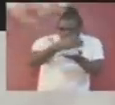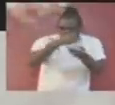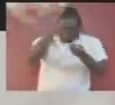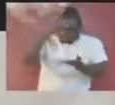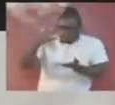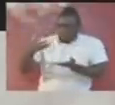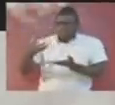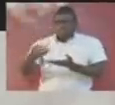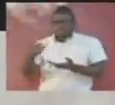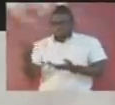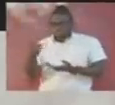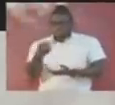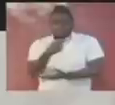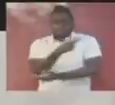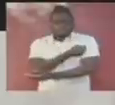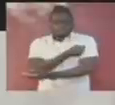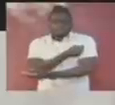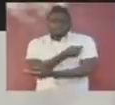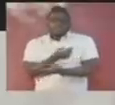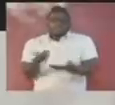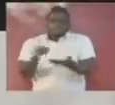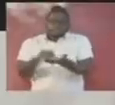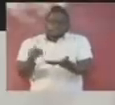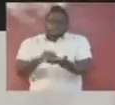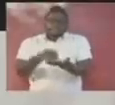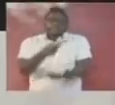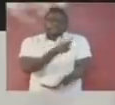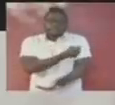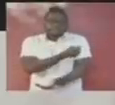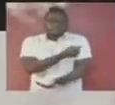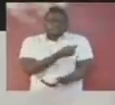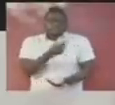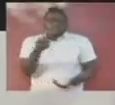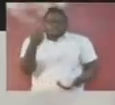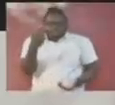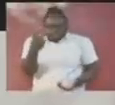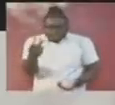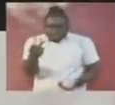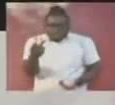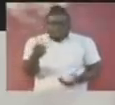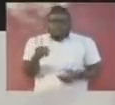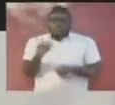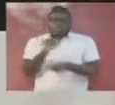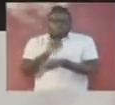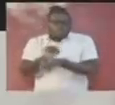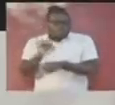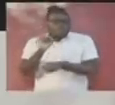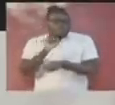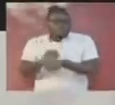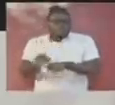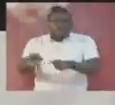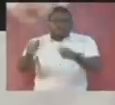vaccine, that the effectiveness is very high. So about